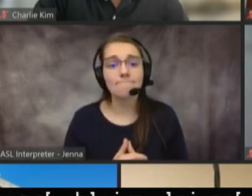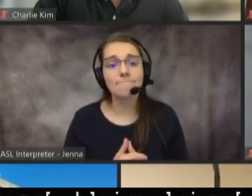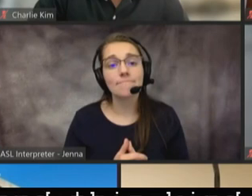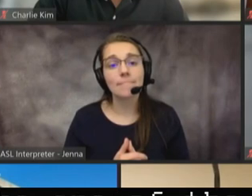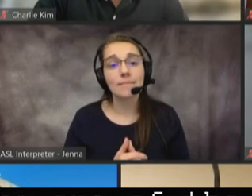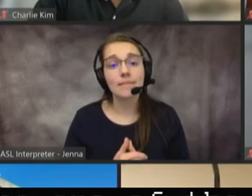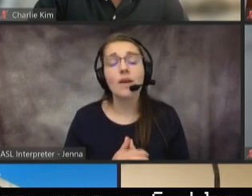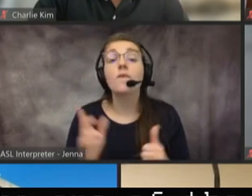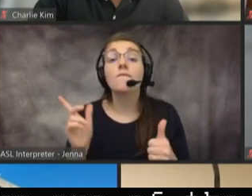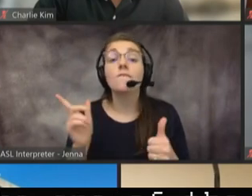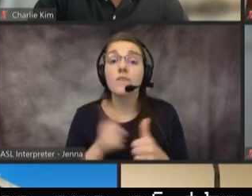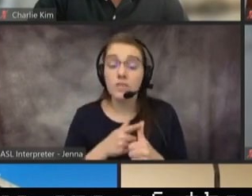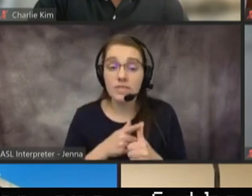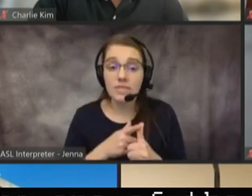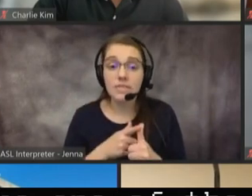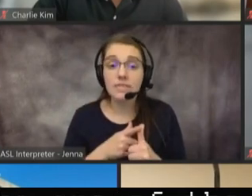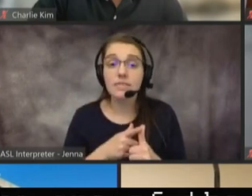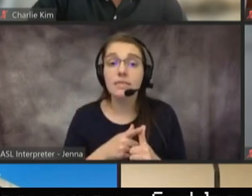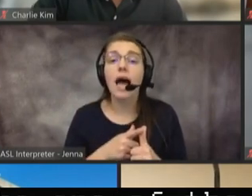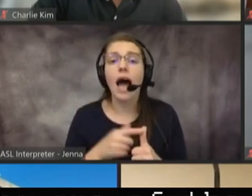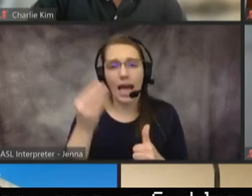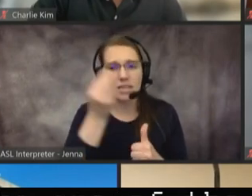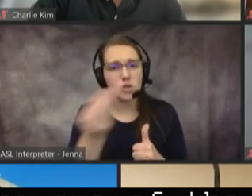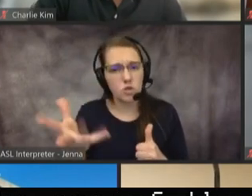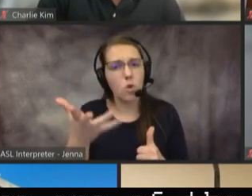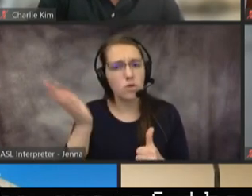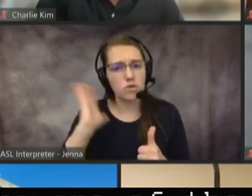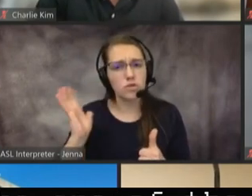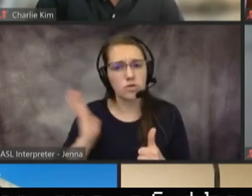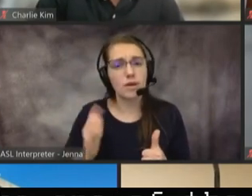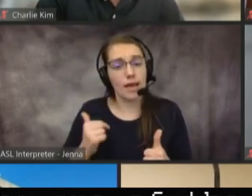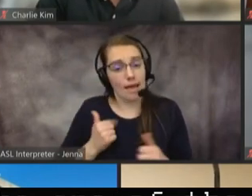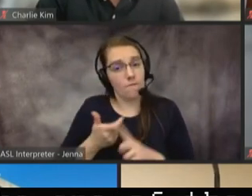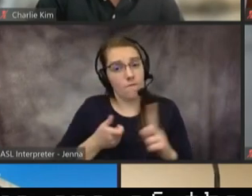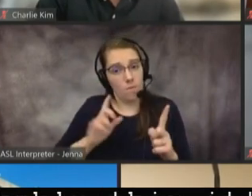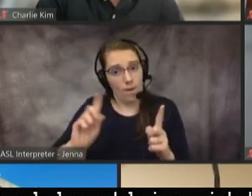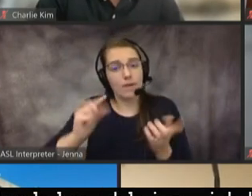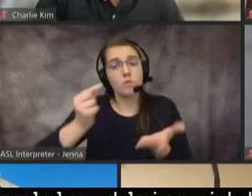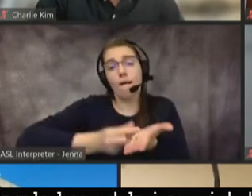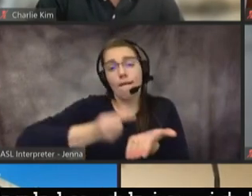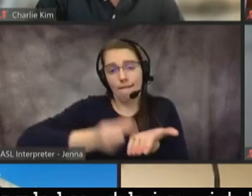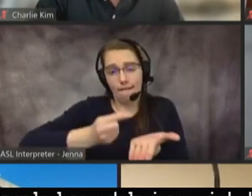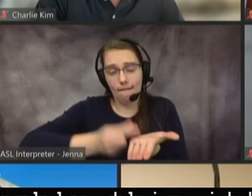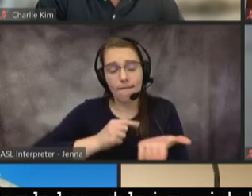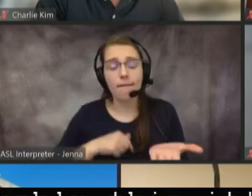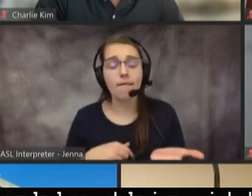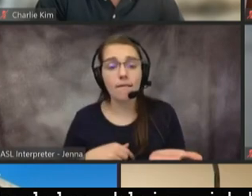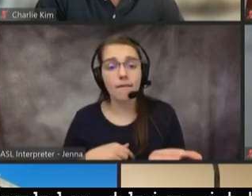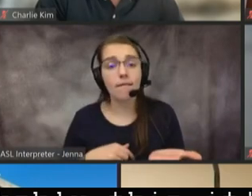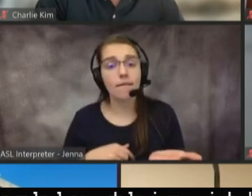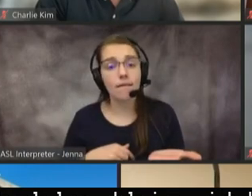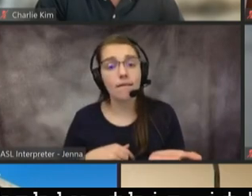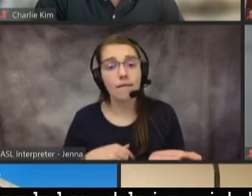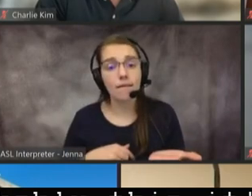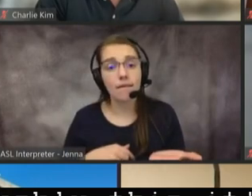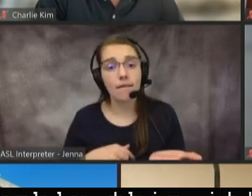First and foremost, as I told you earlier on, I'm from Uganda and I'm a QFP